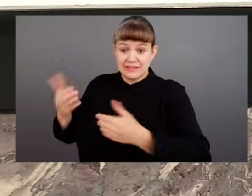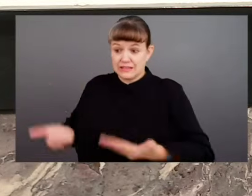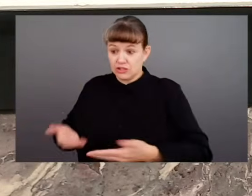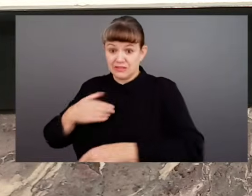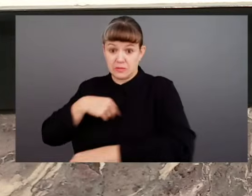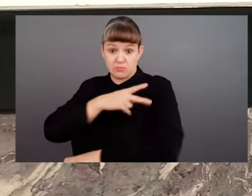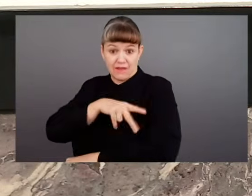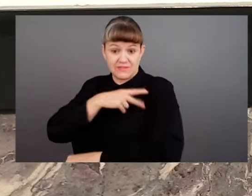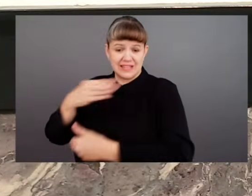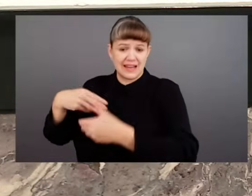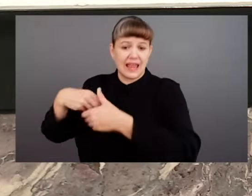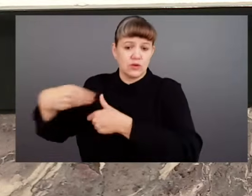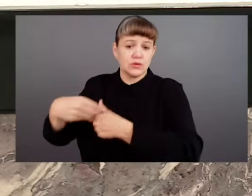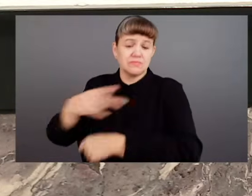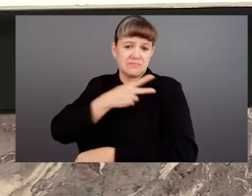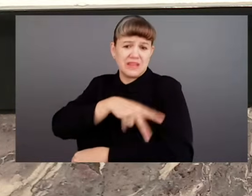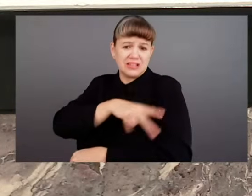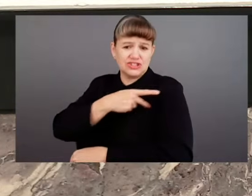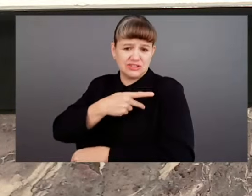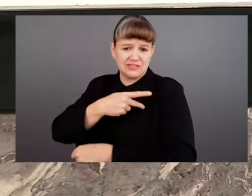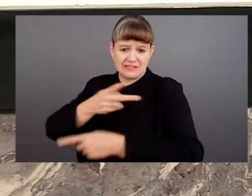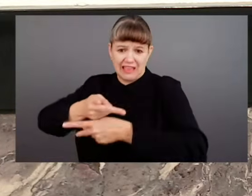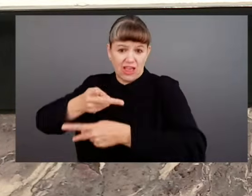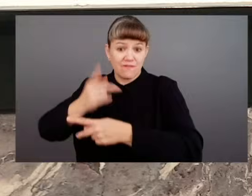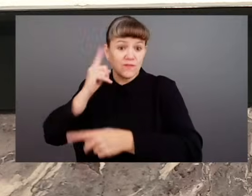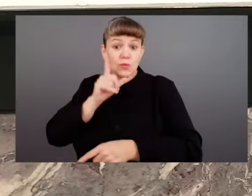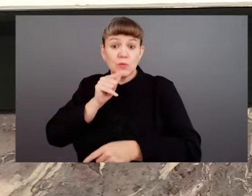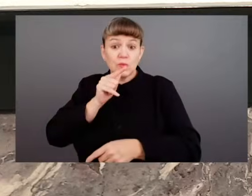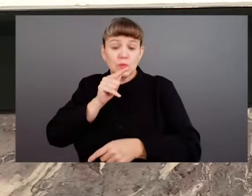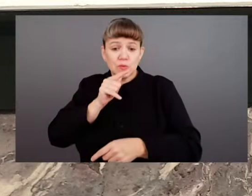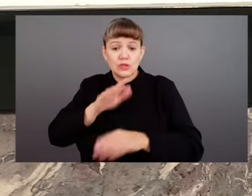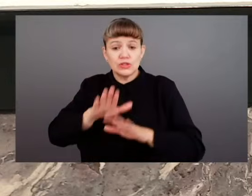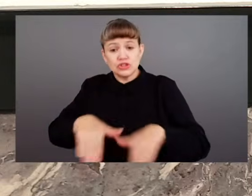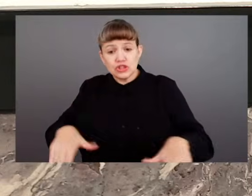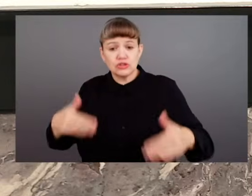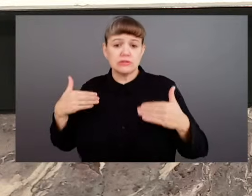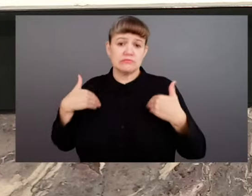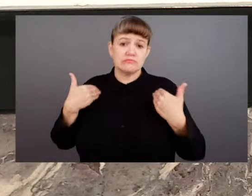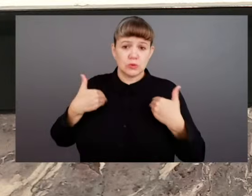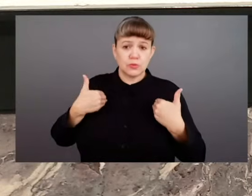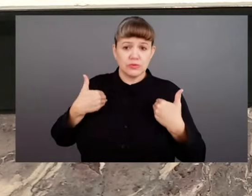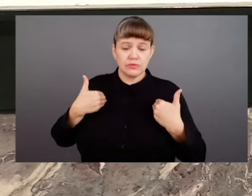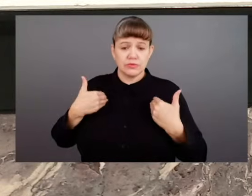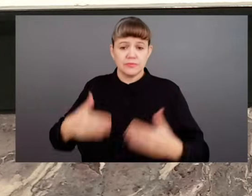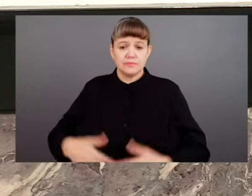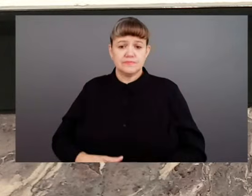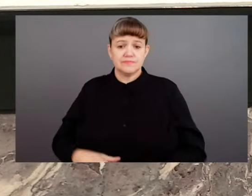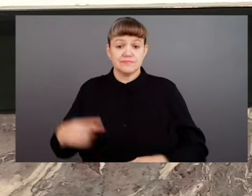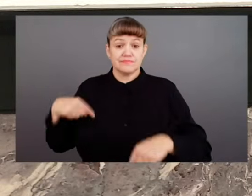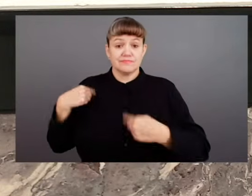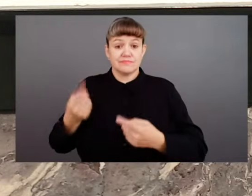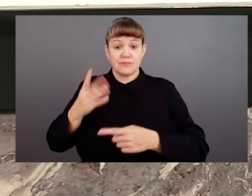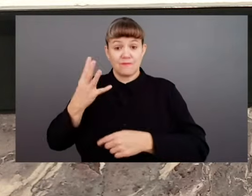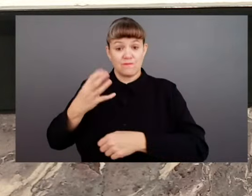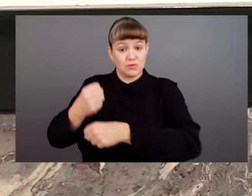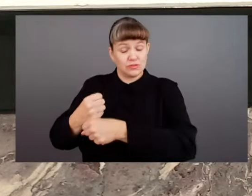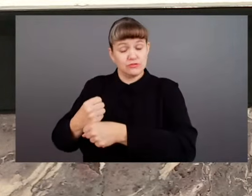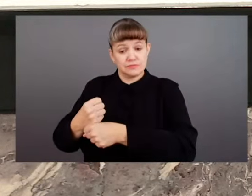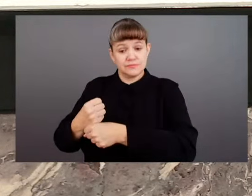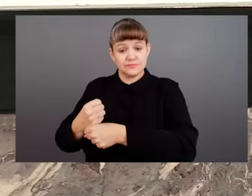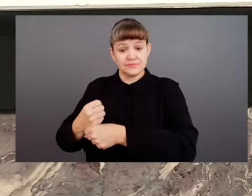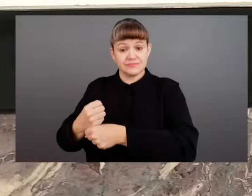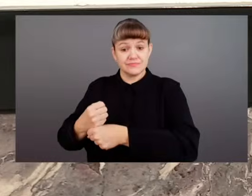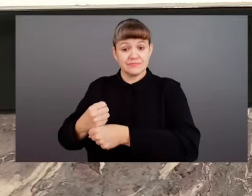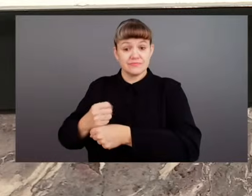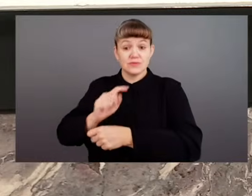inpatient clinicians have served over 100 youth annually. Saplings has provided timely psychiatric care,